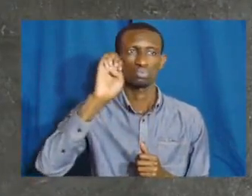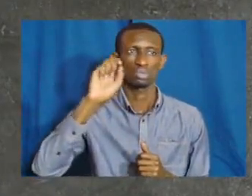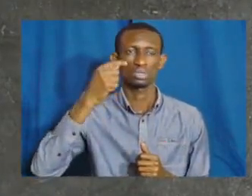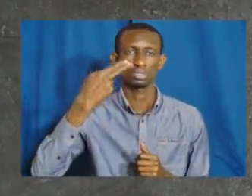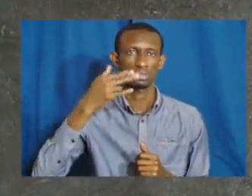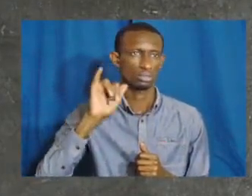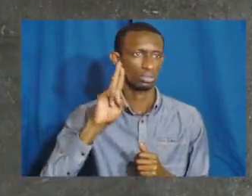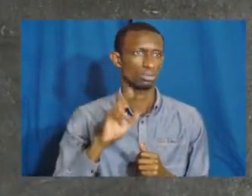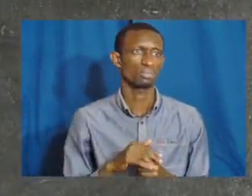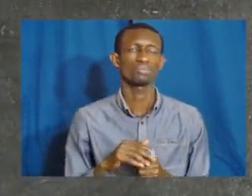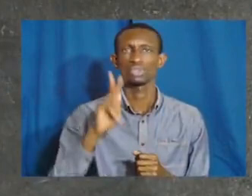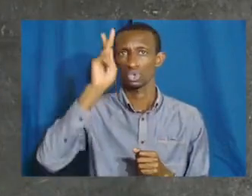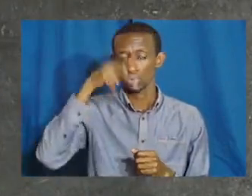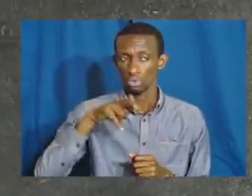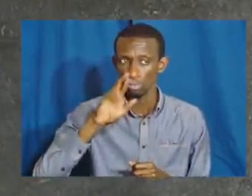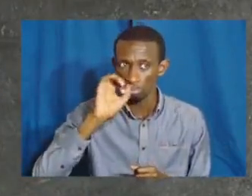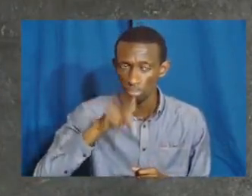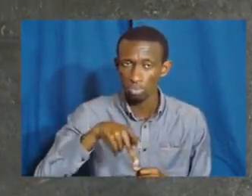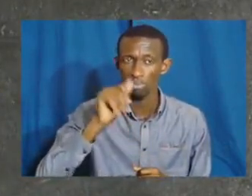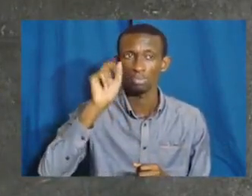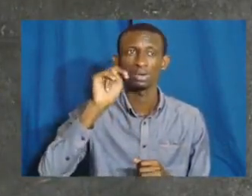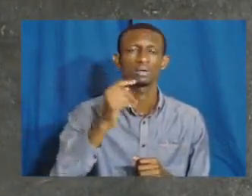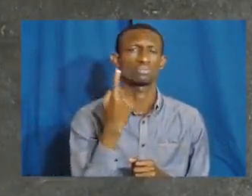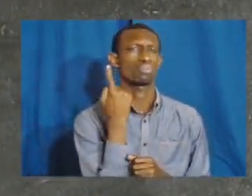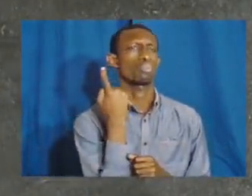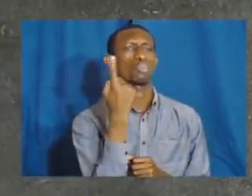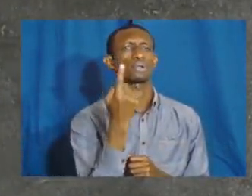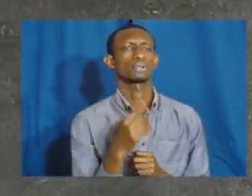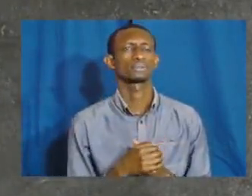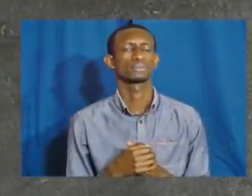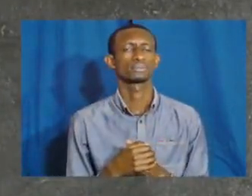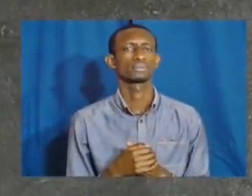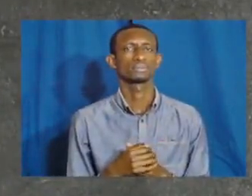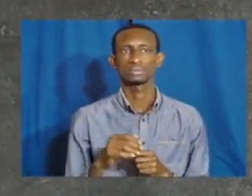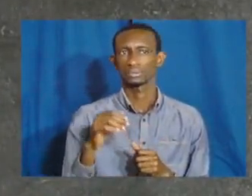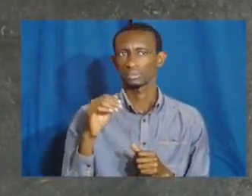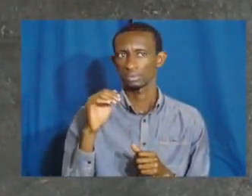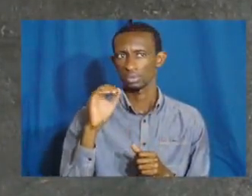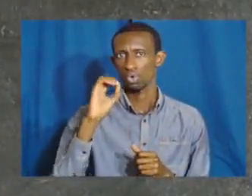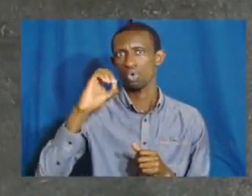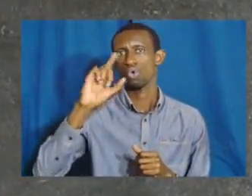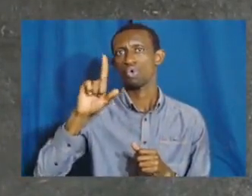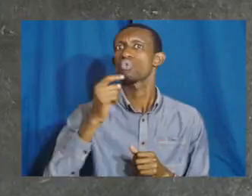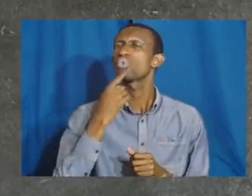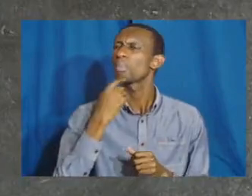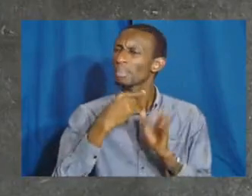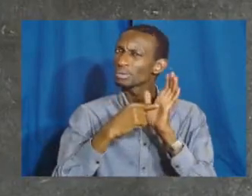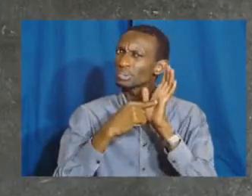propan 1-ol. So you need to mention the position of that